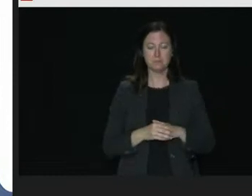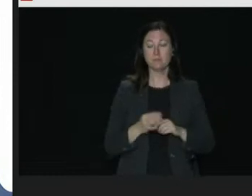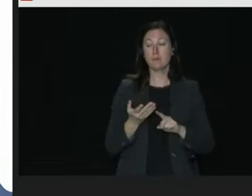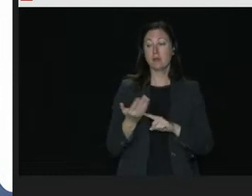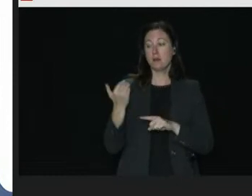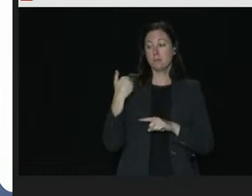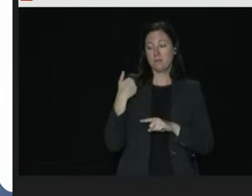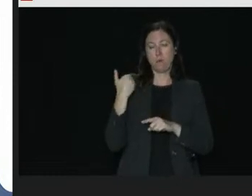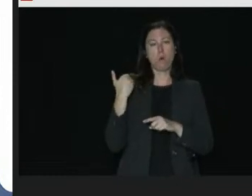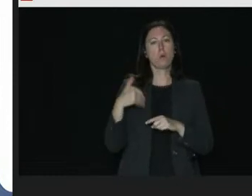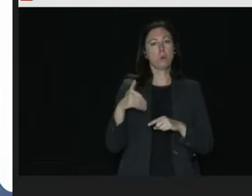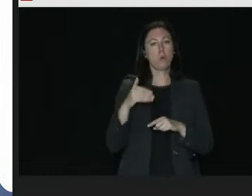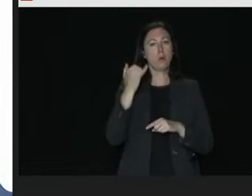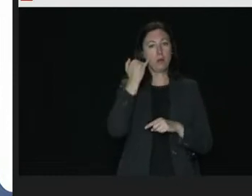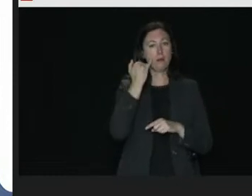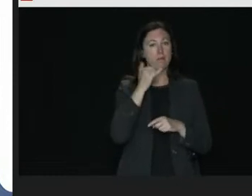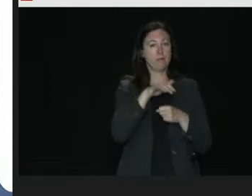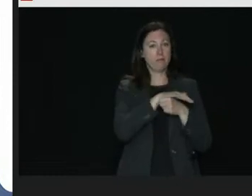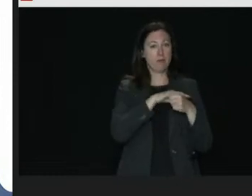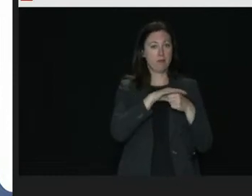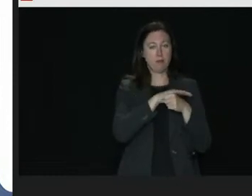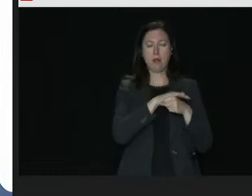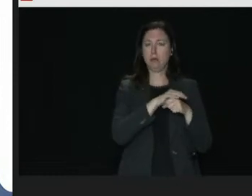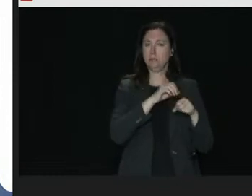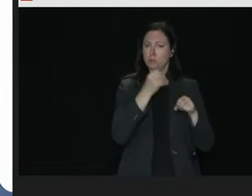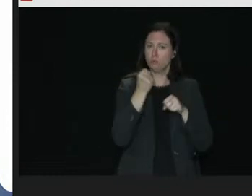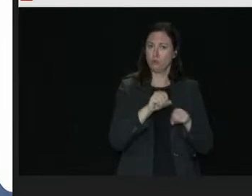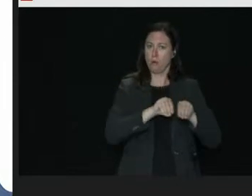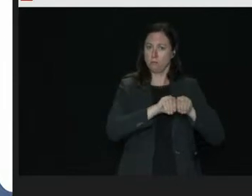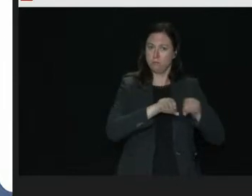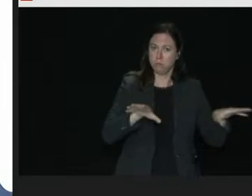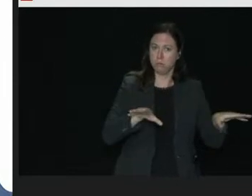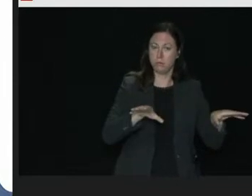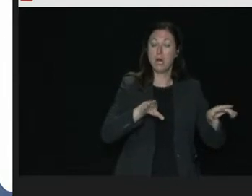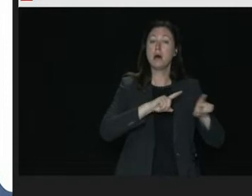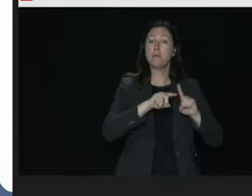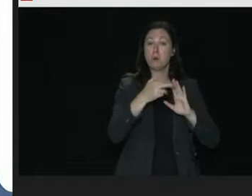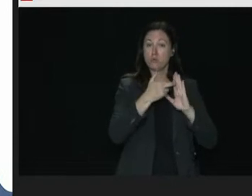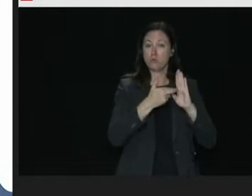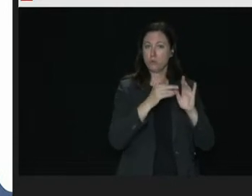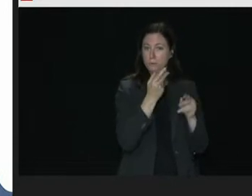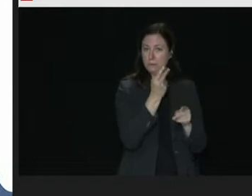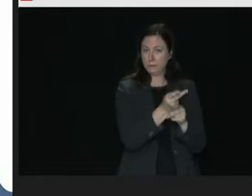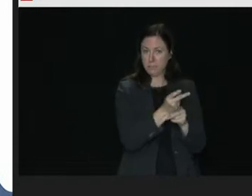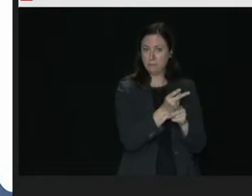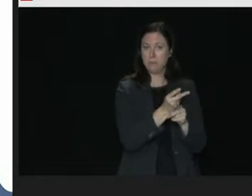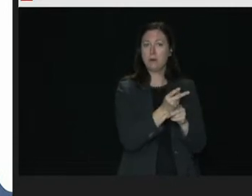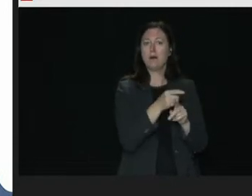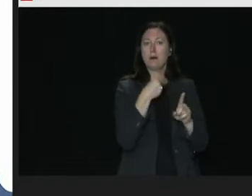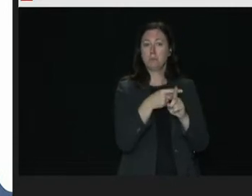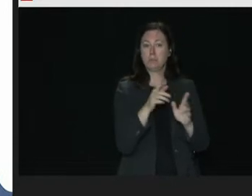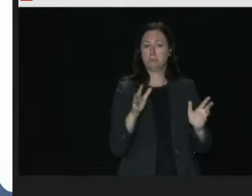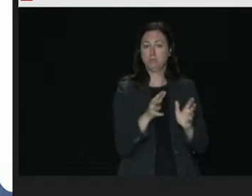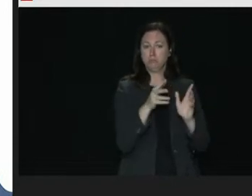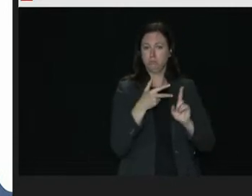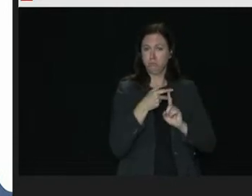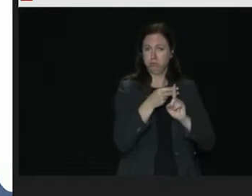Previously hard-hit provinces that maintained restrictions while striving for high vaccination